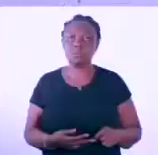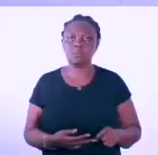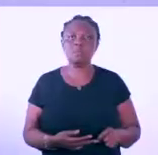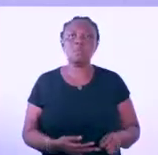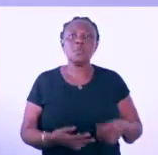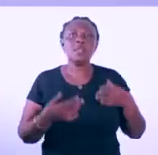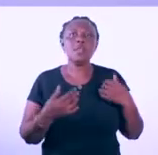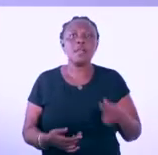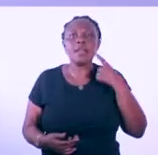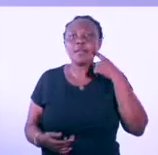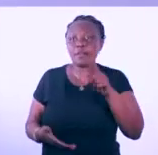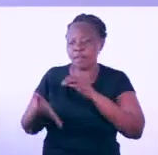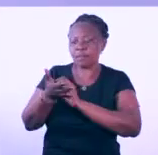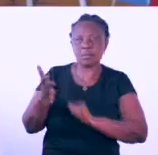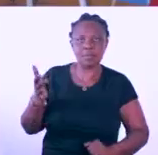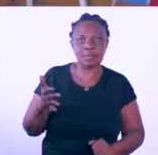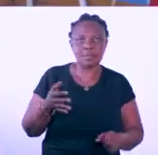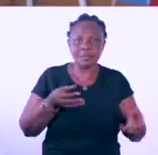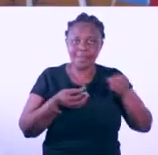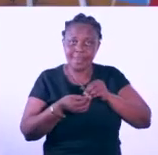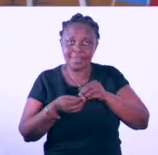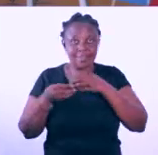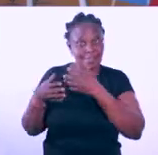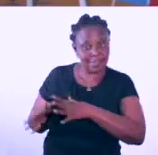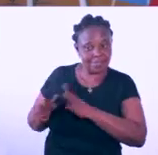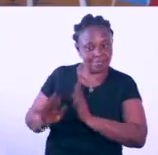Let's come to the subtraction.